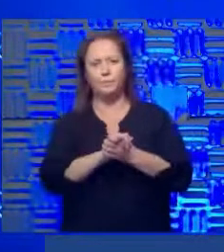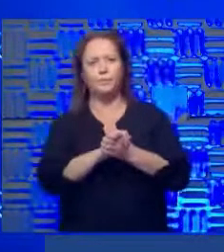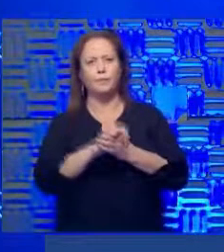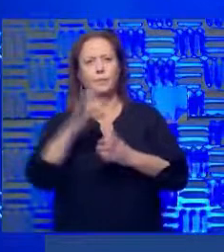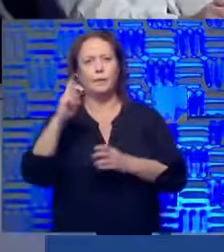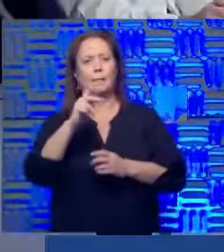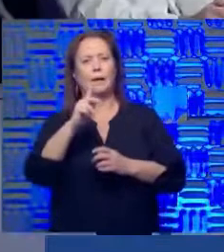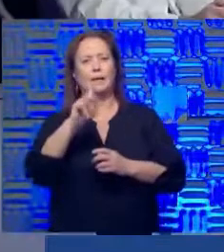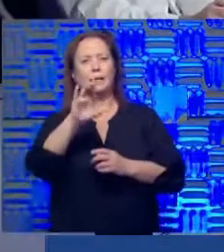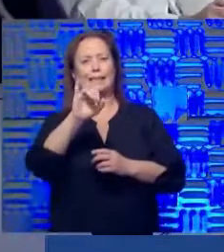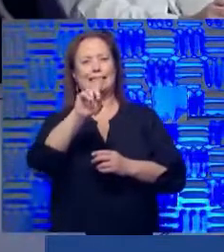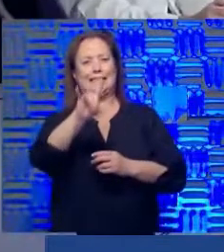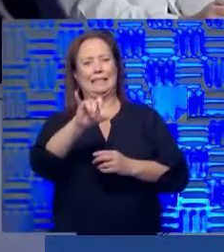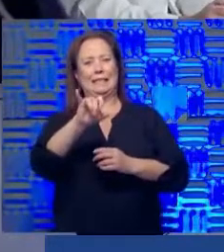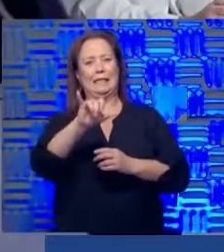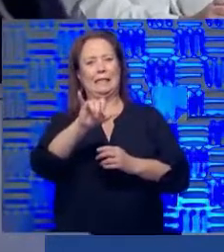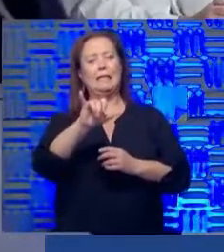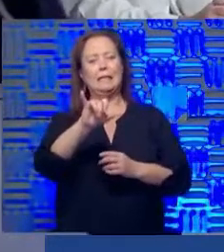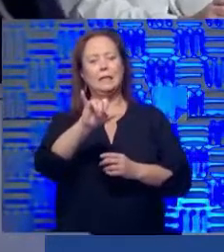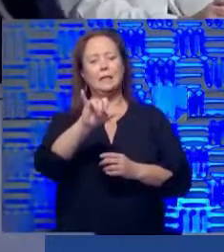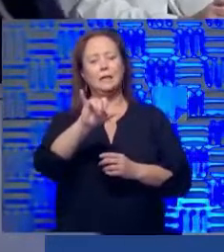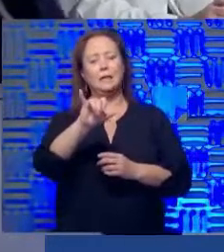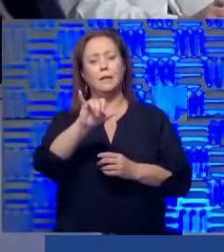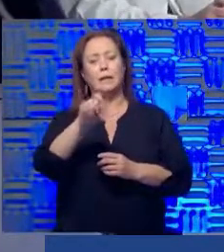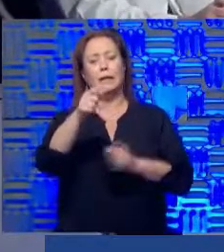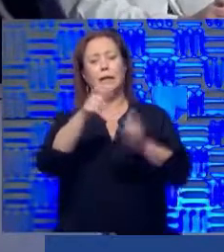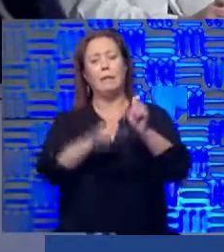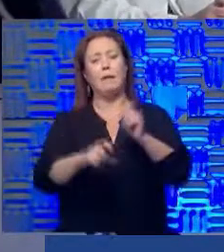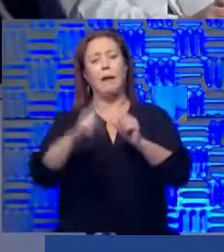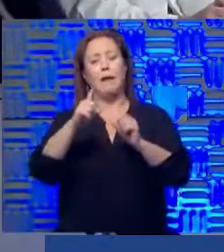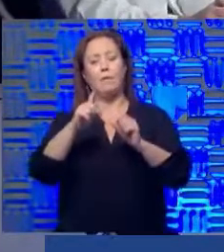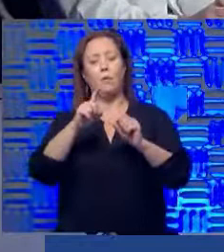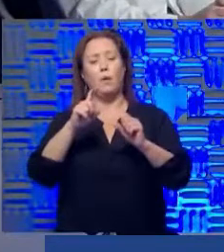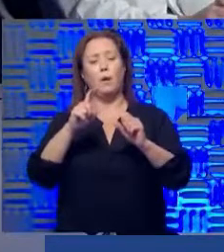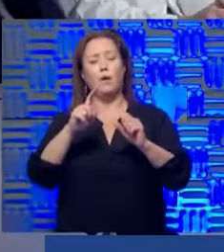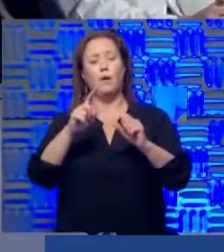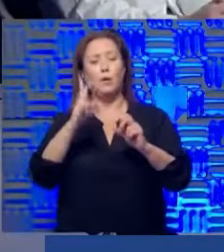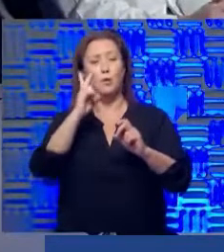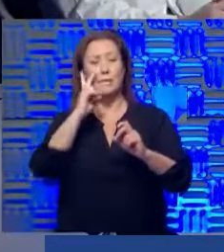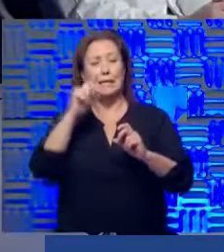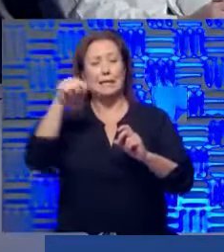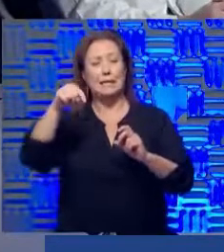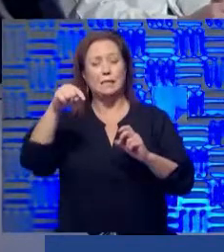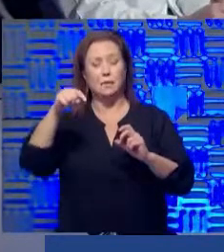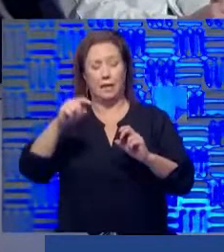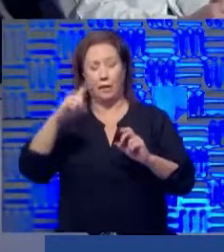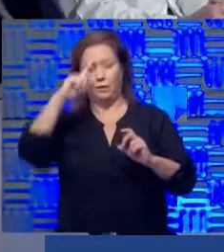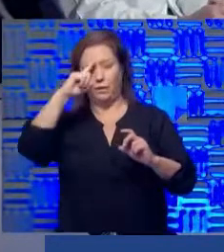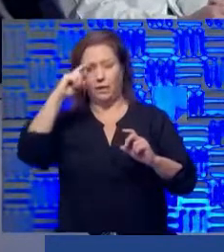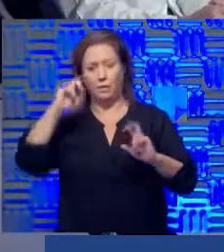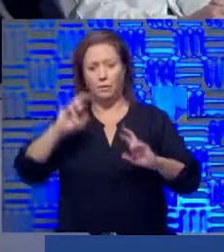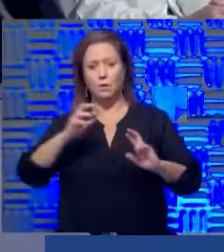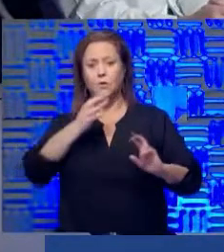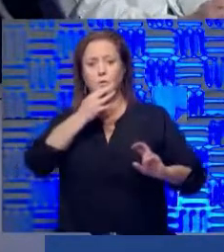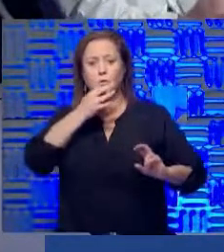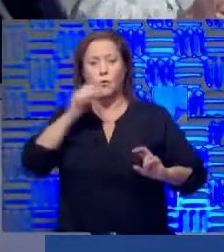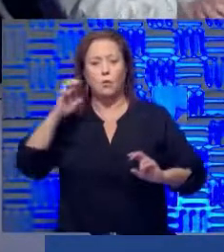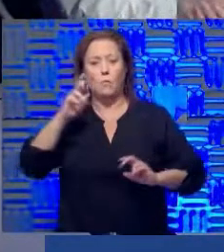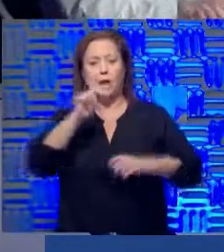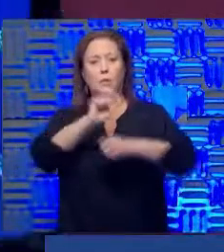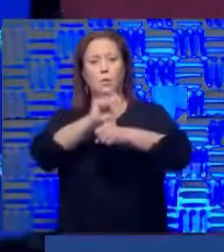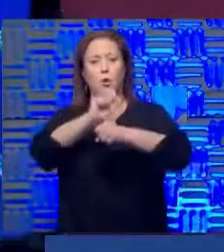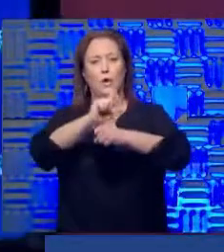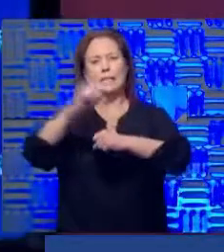back to Cindy, I think that if everybody watching this who's preparing to go back to work tries to be